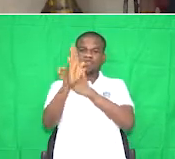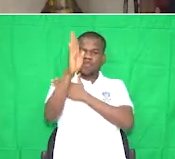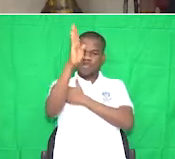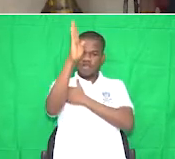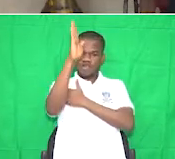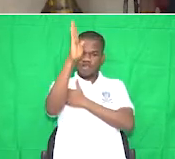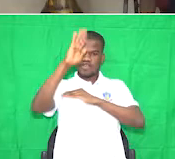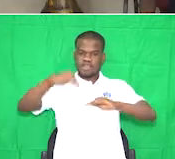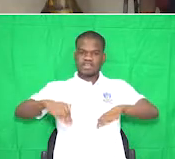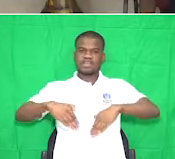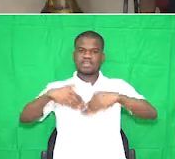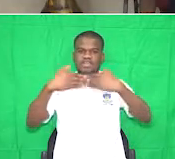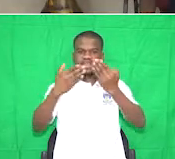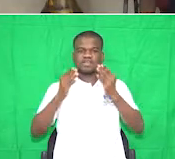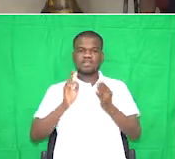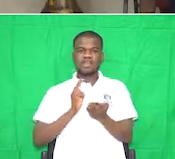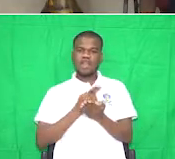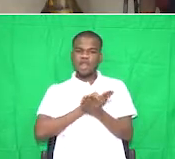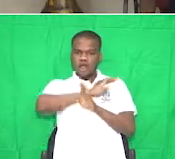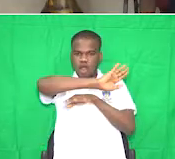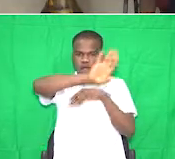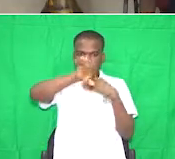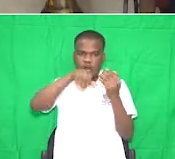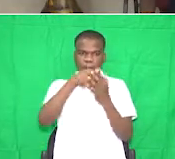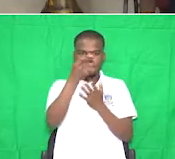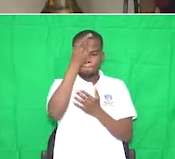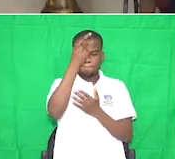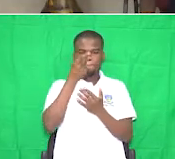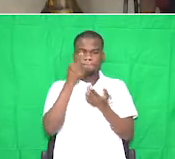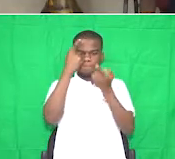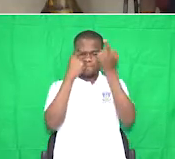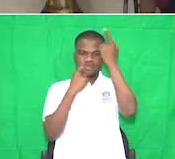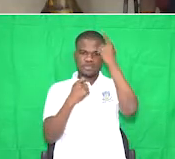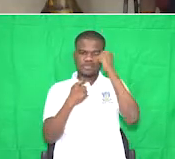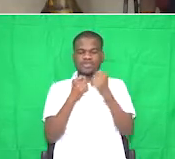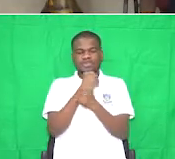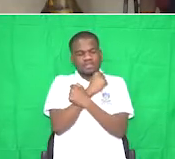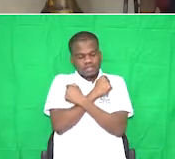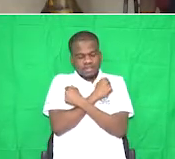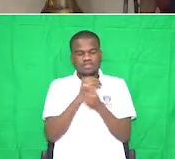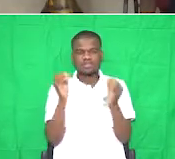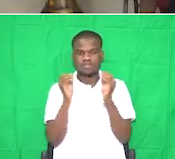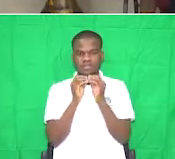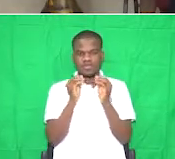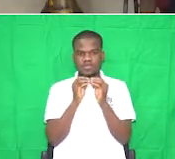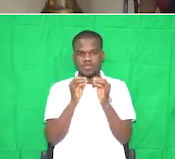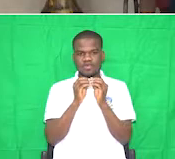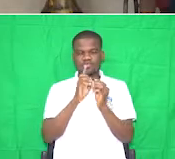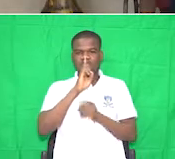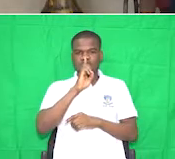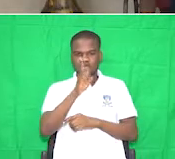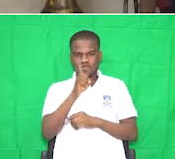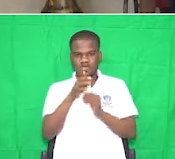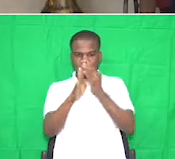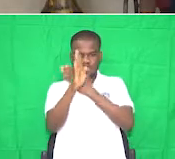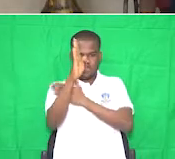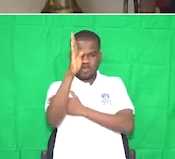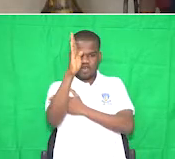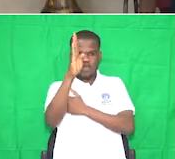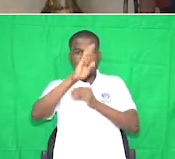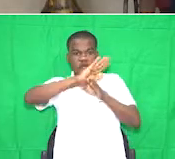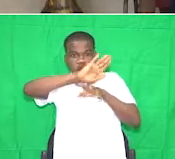gave each of us parents, because he loves us so. For God gave each of